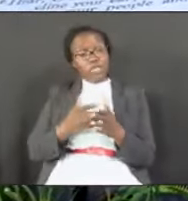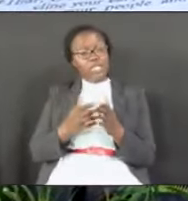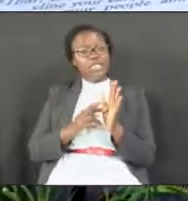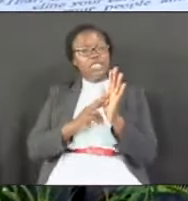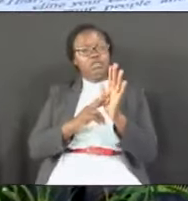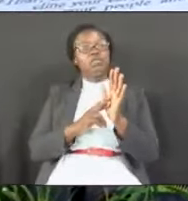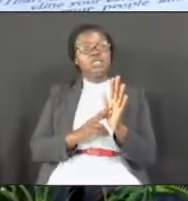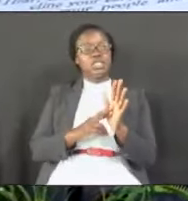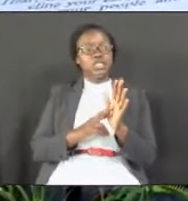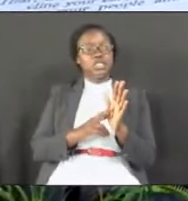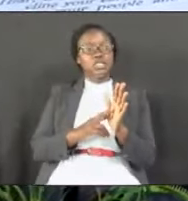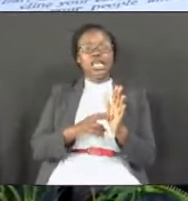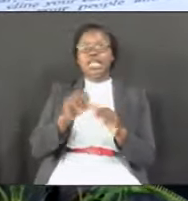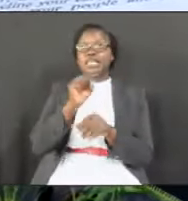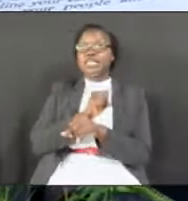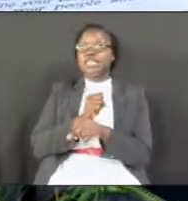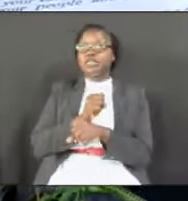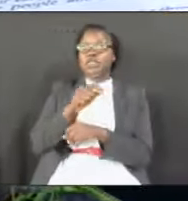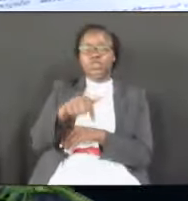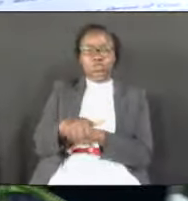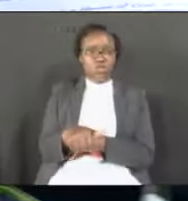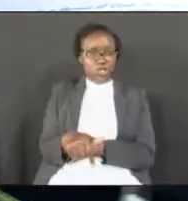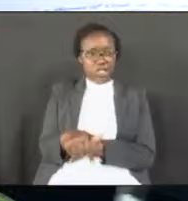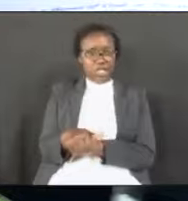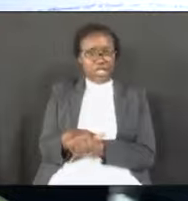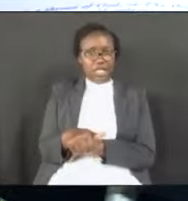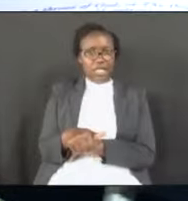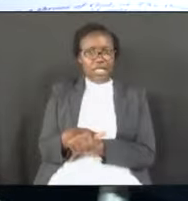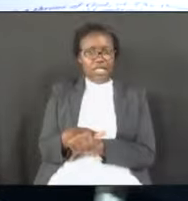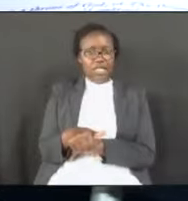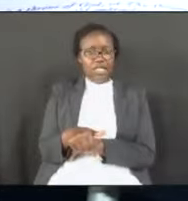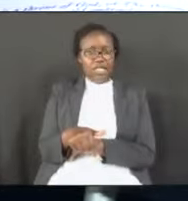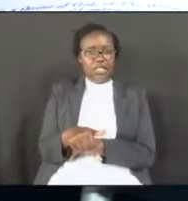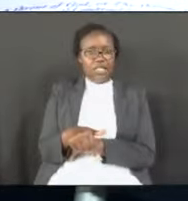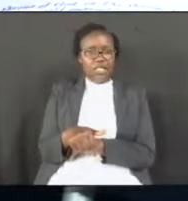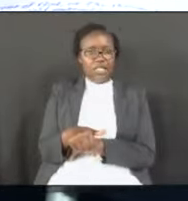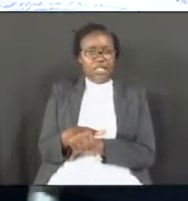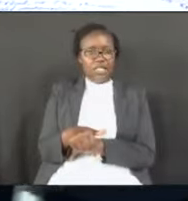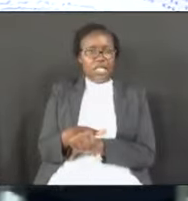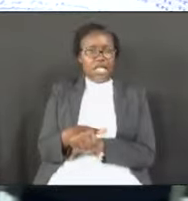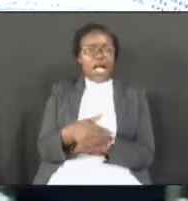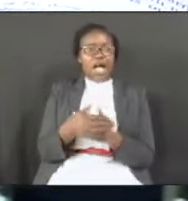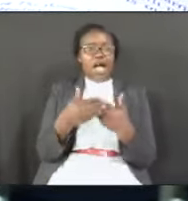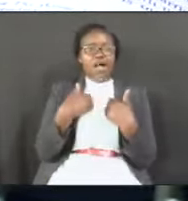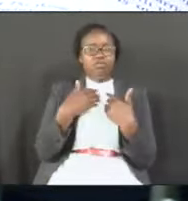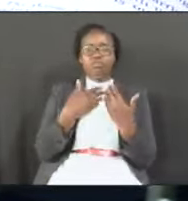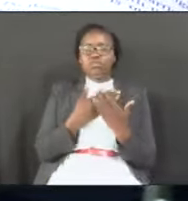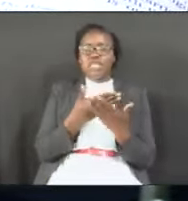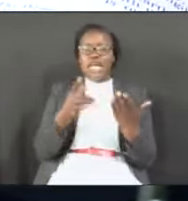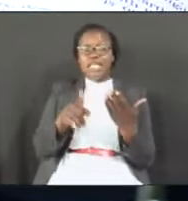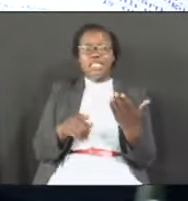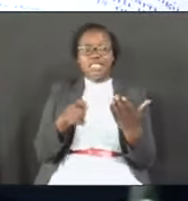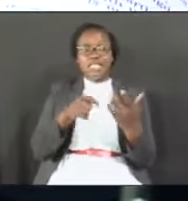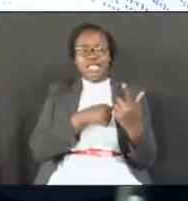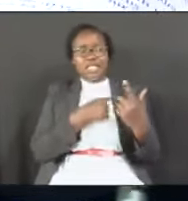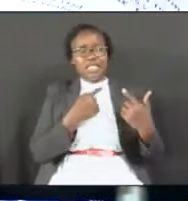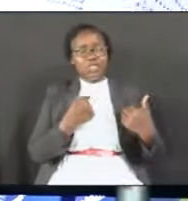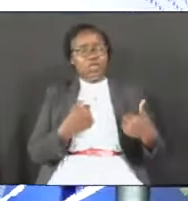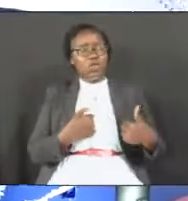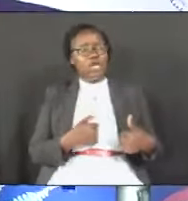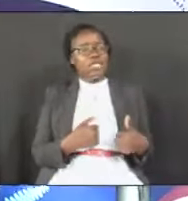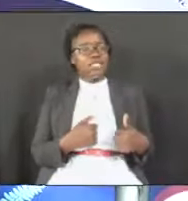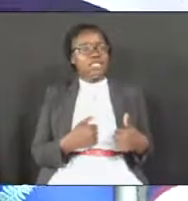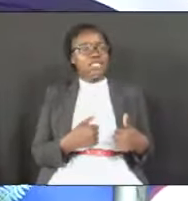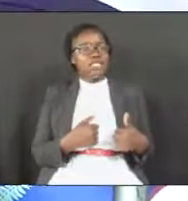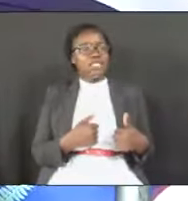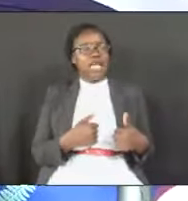this sanctuary today. I wish I had power to get into your hearts and read every heart